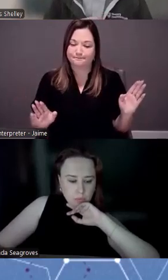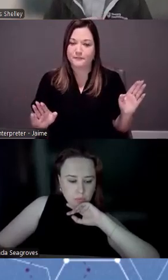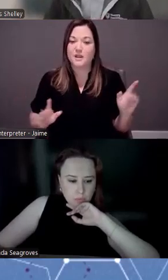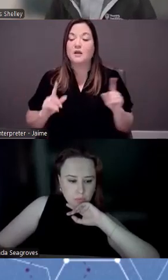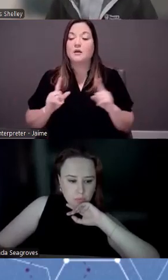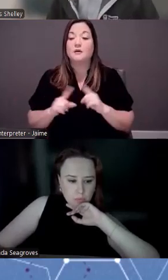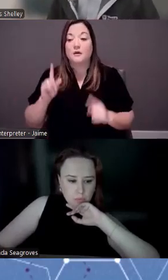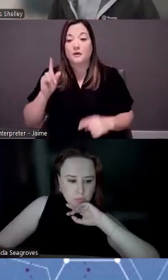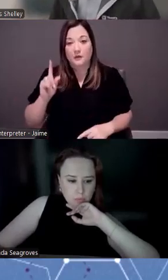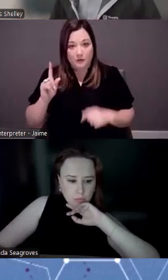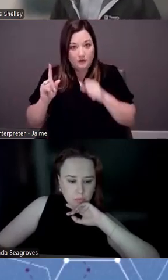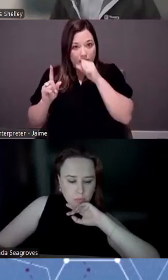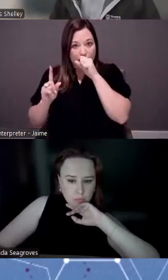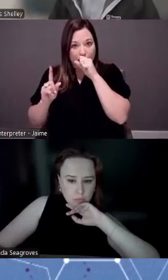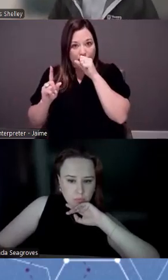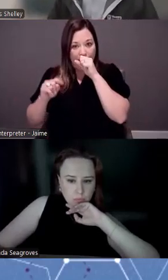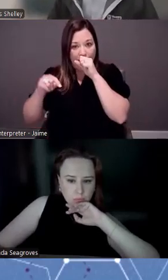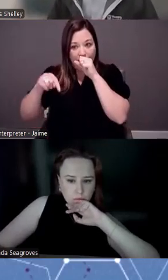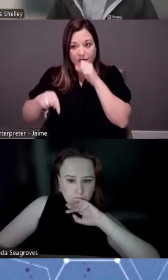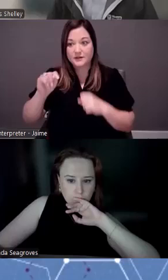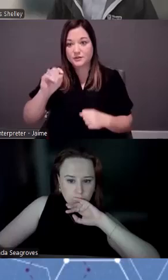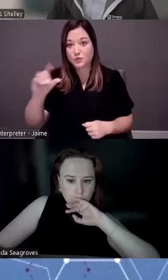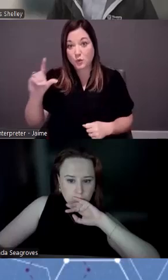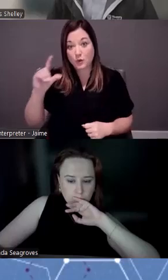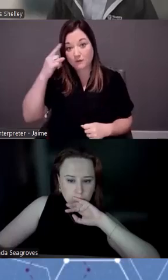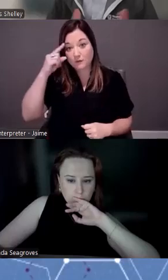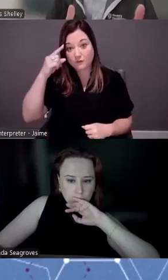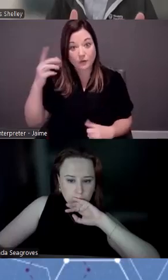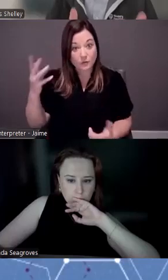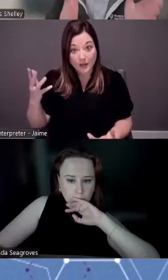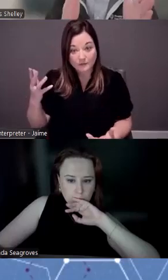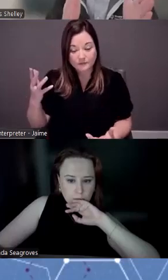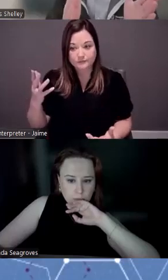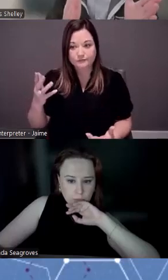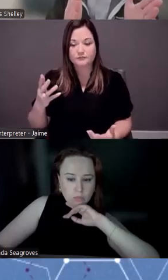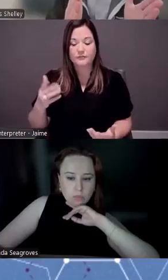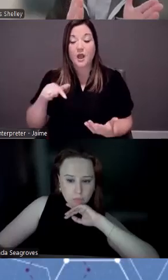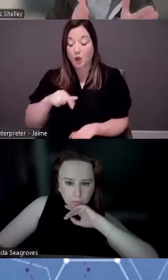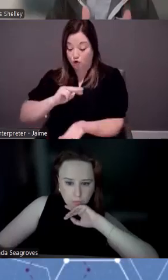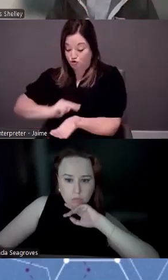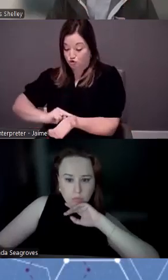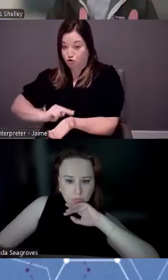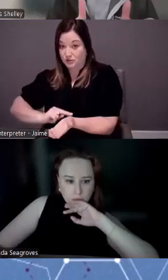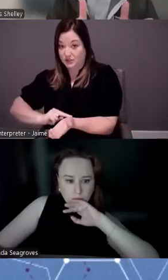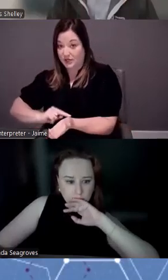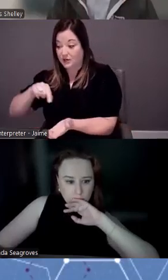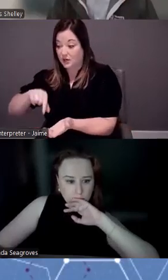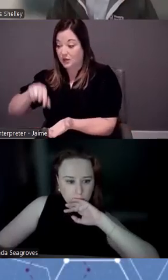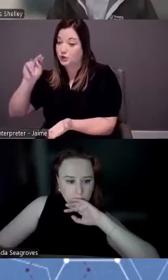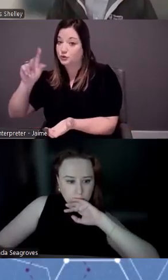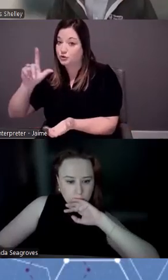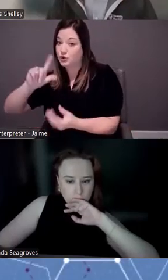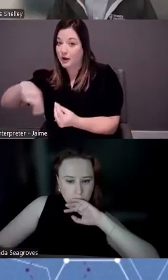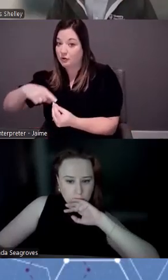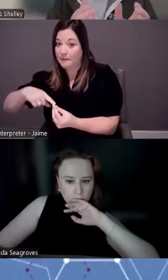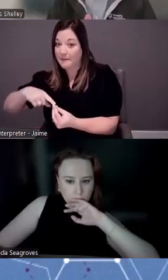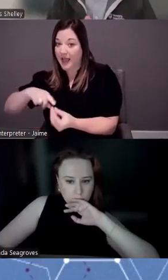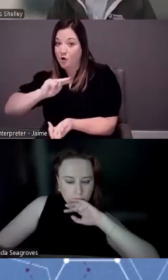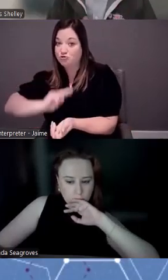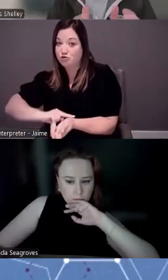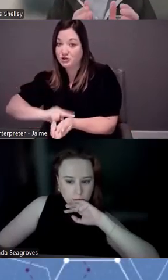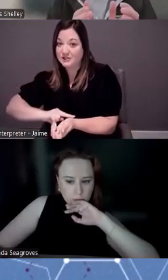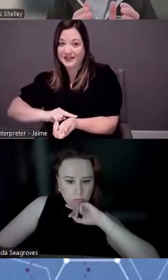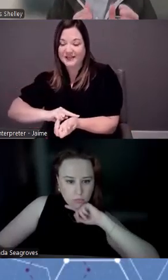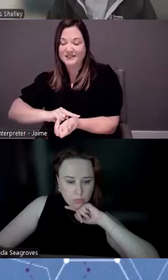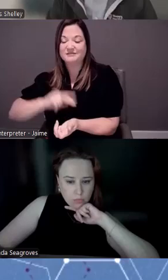or the impetus for this tool was to be able to say to nursing, okay, here is a newsletter about nursing for